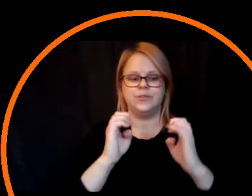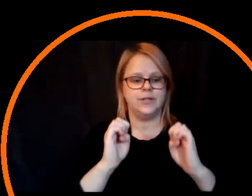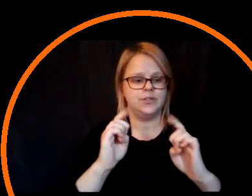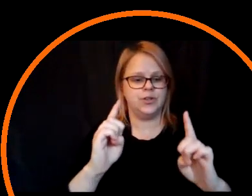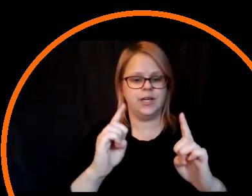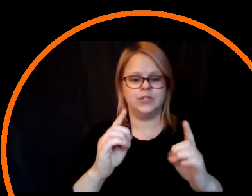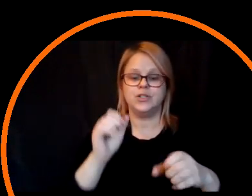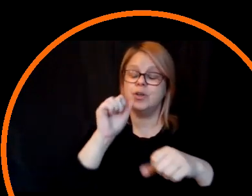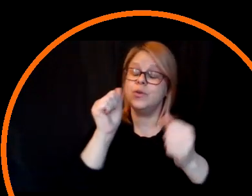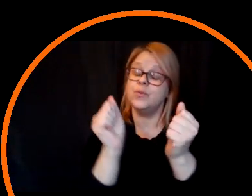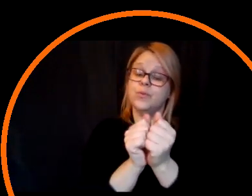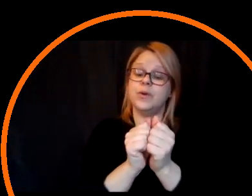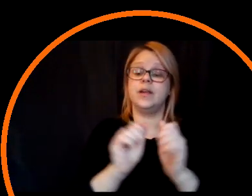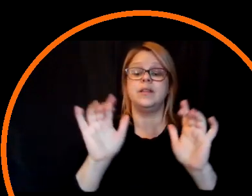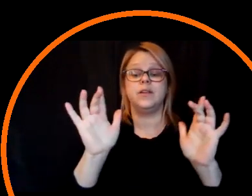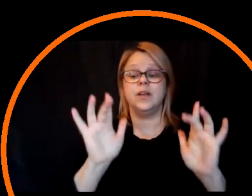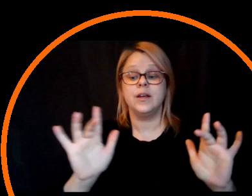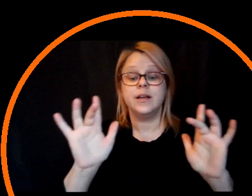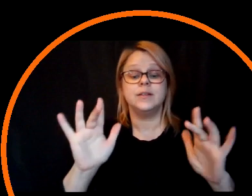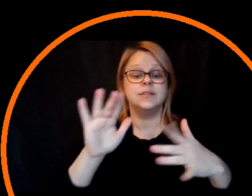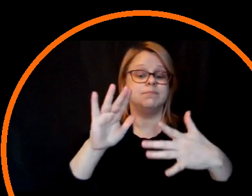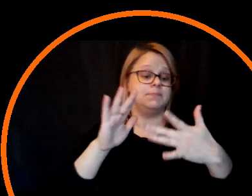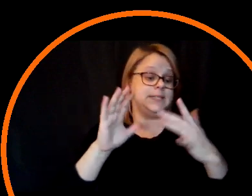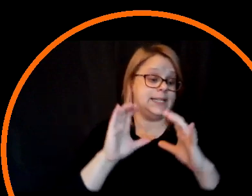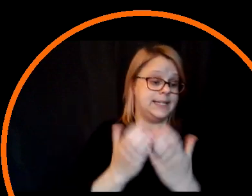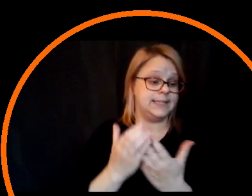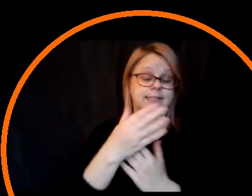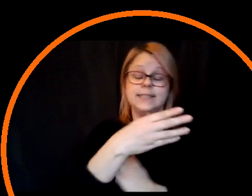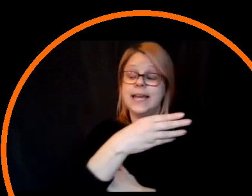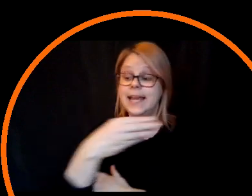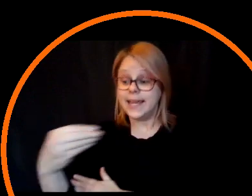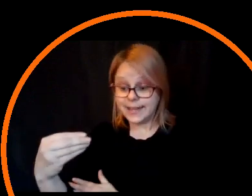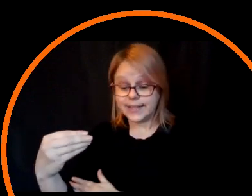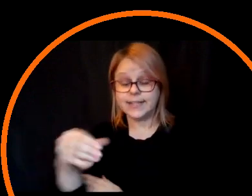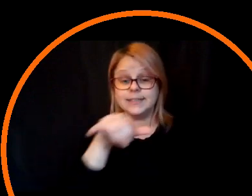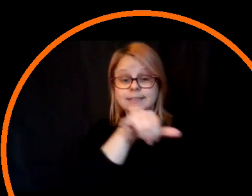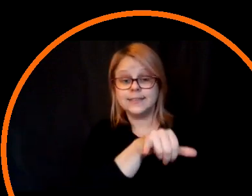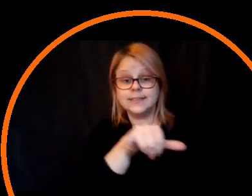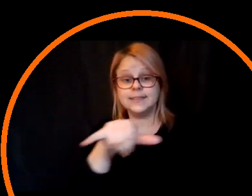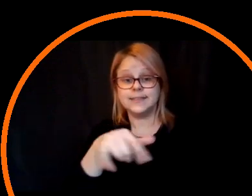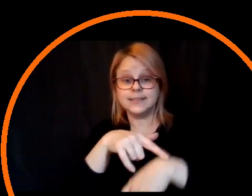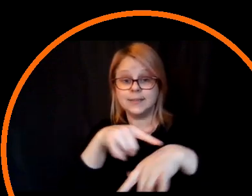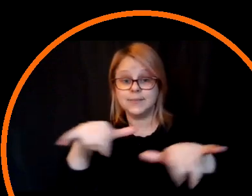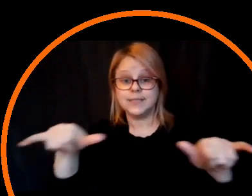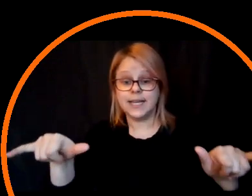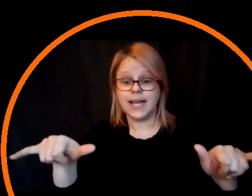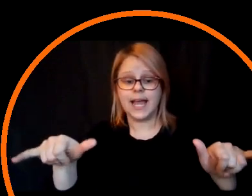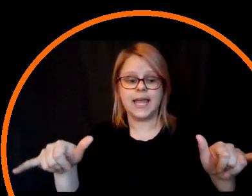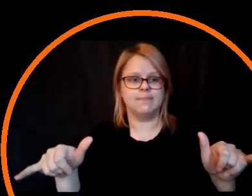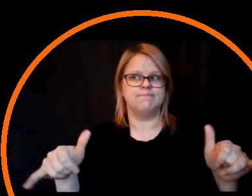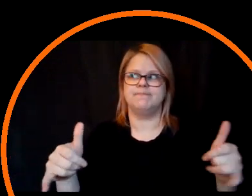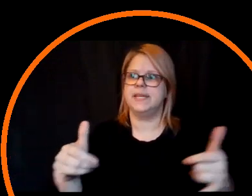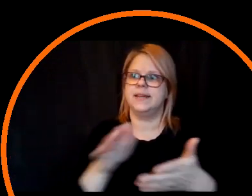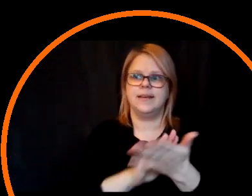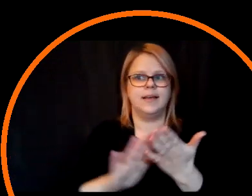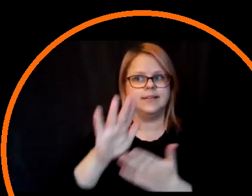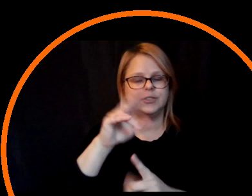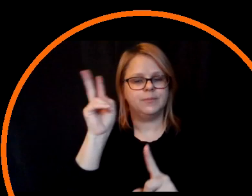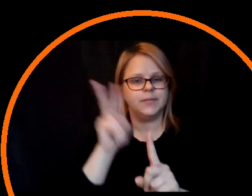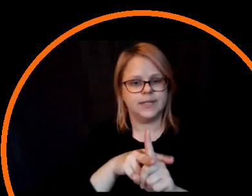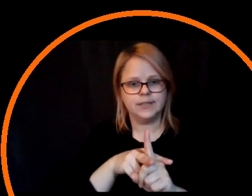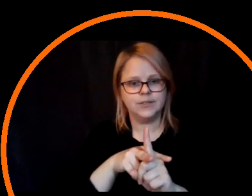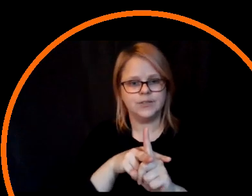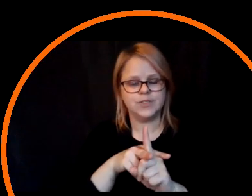classes online. And many of you are doing it all while also juggling the stress of college